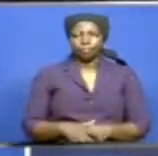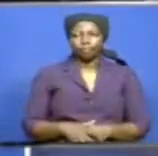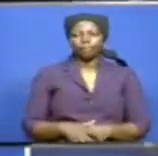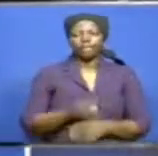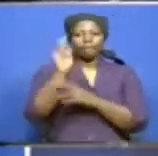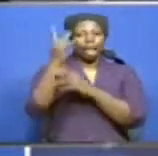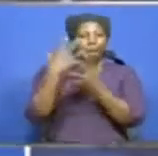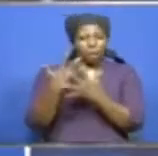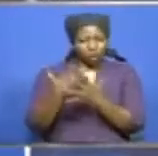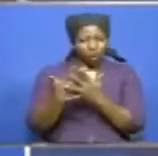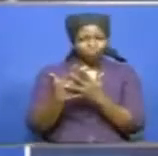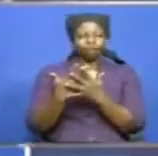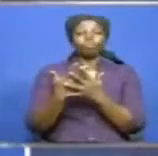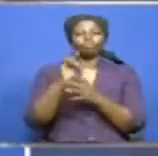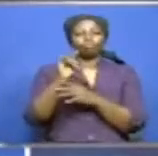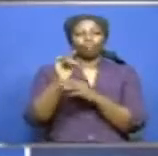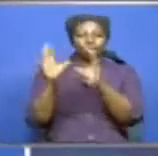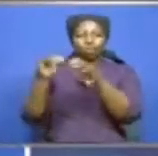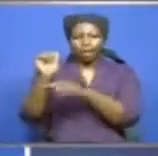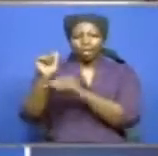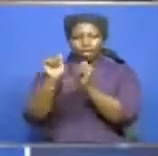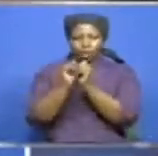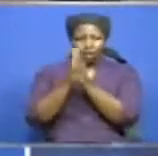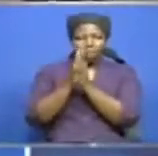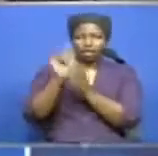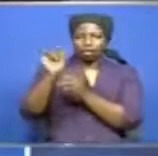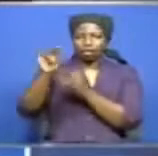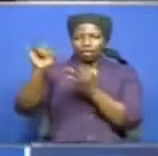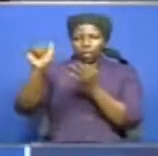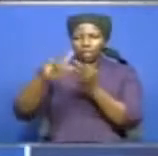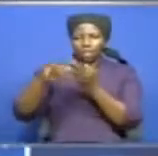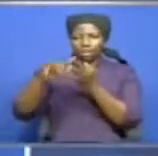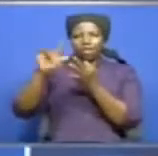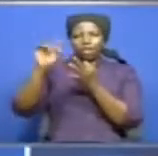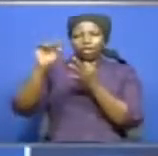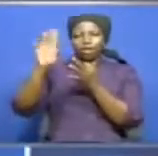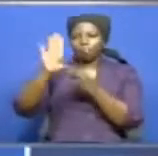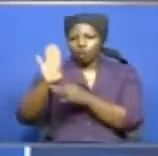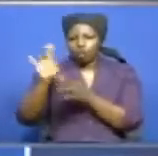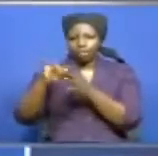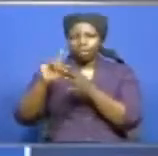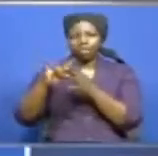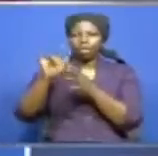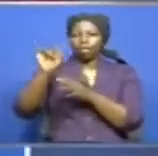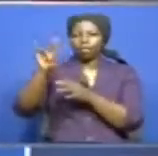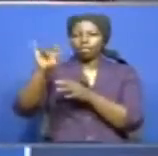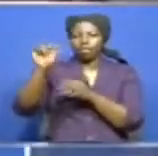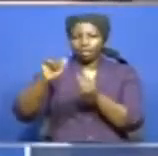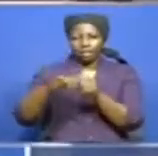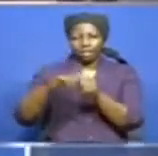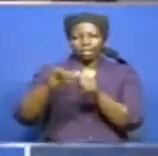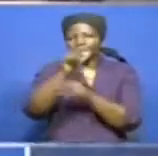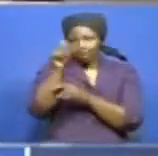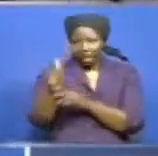Kenya Prisons are drawn in Pool A alongside Sfaxien of Tunisia, Muzinga of Burundi, Kelibia of Tunisia, and